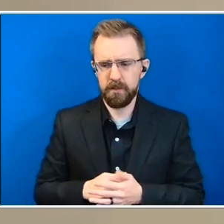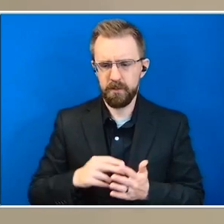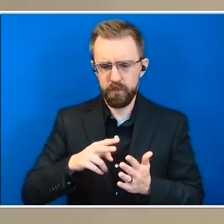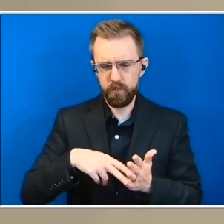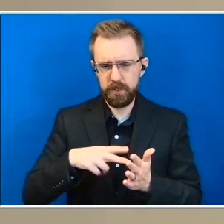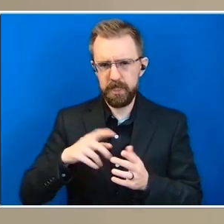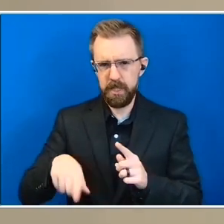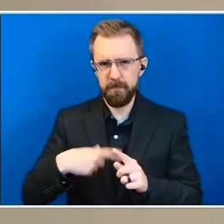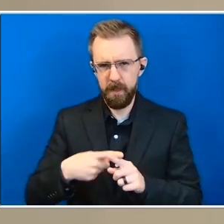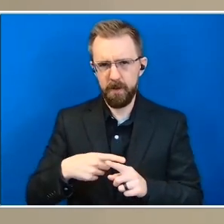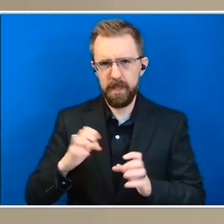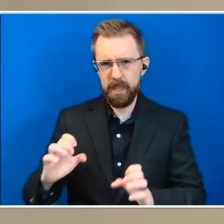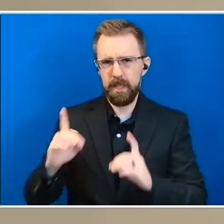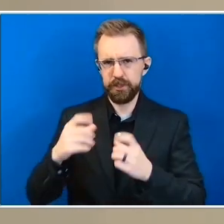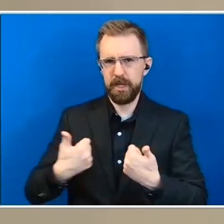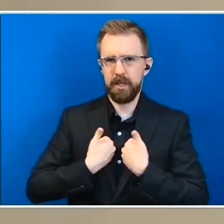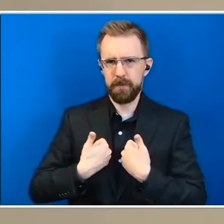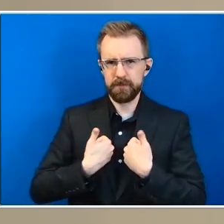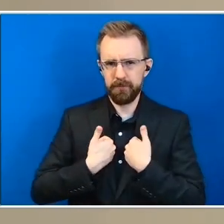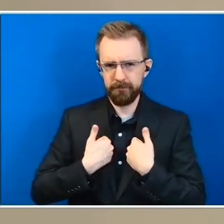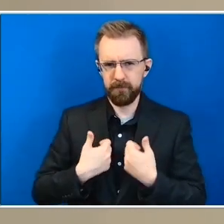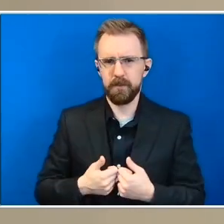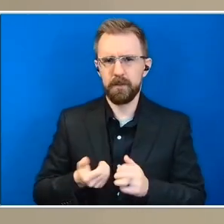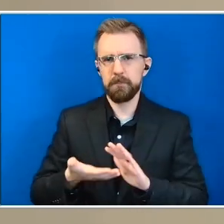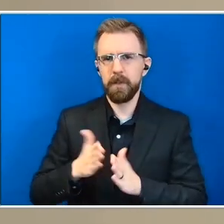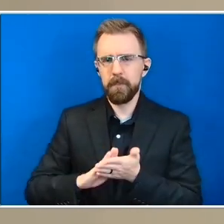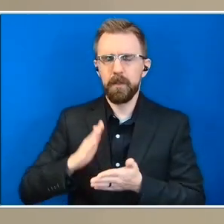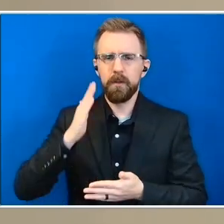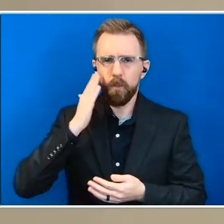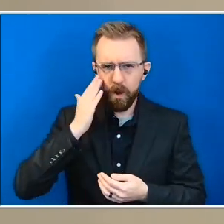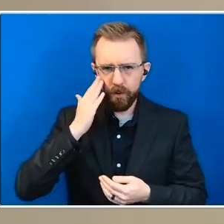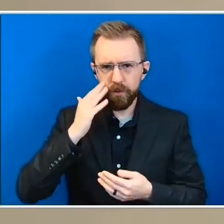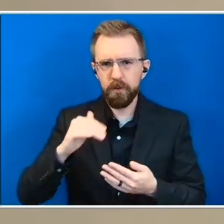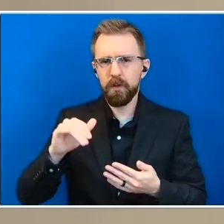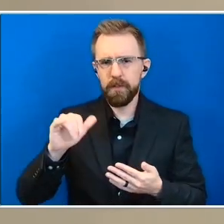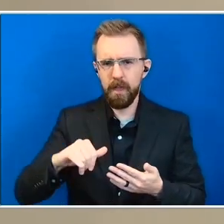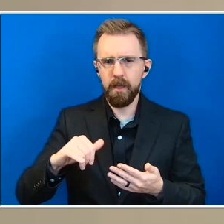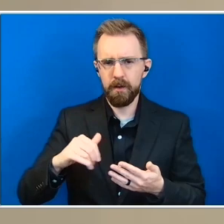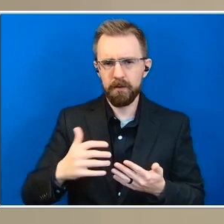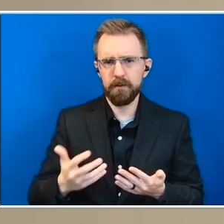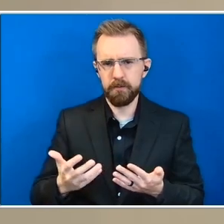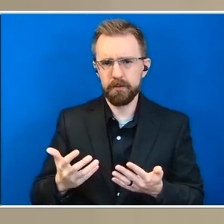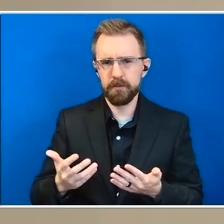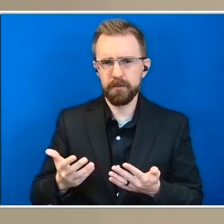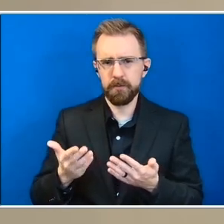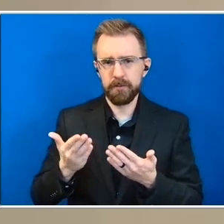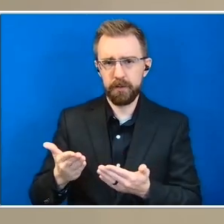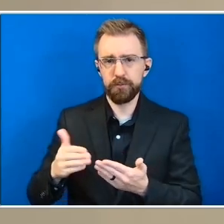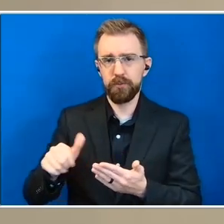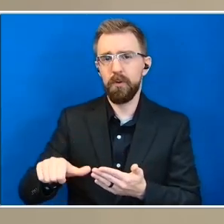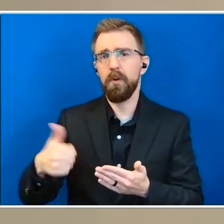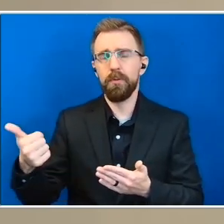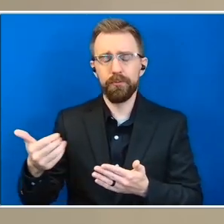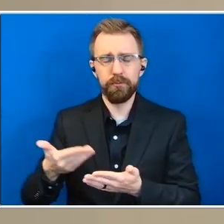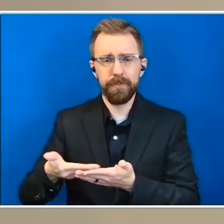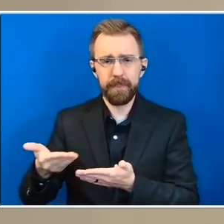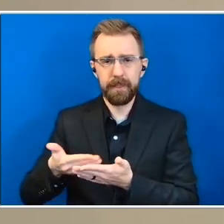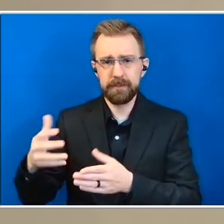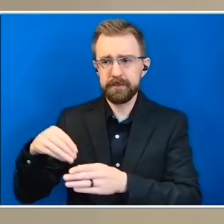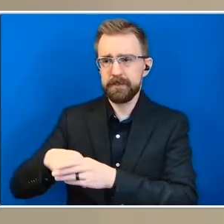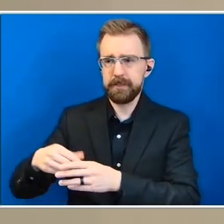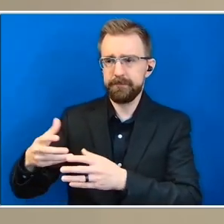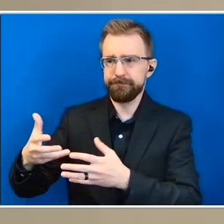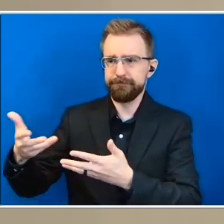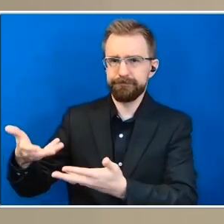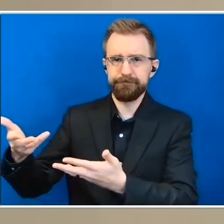educating yourself, becoming aware that there is other forces in play. My